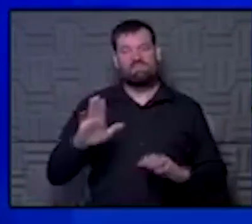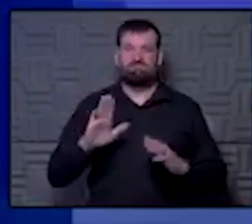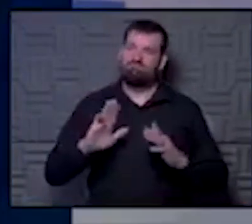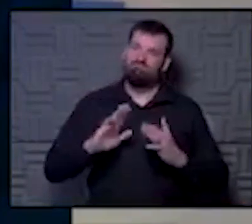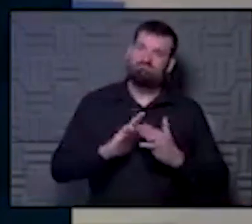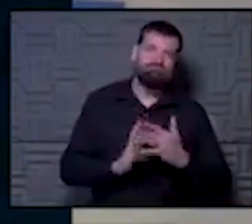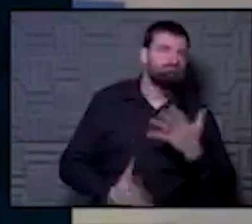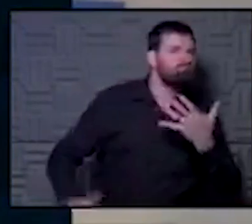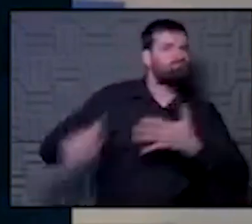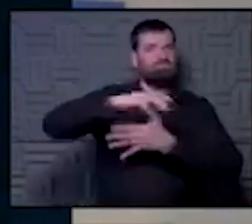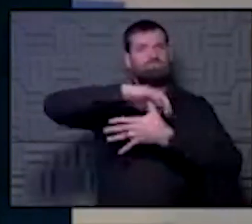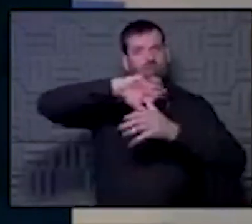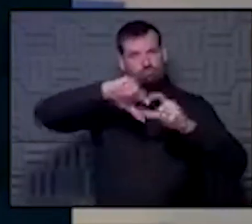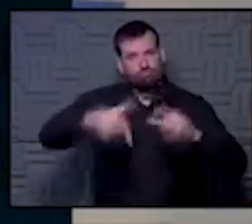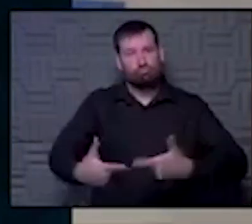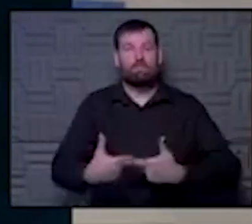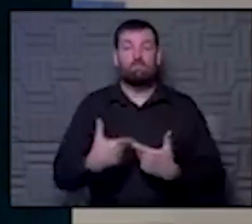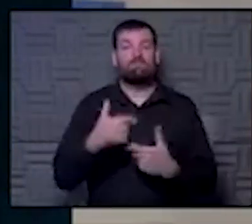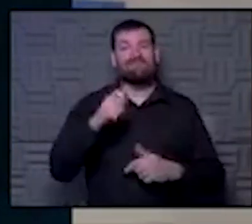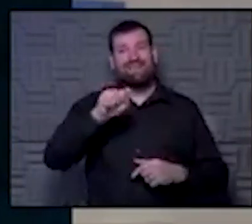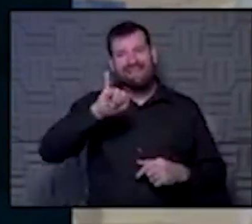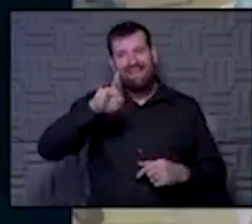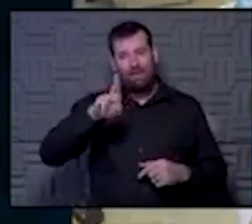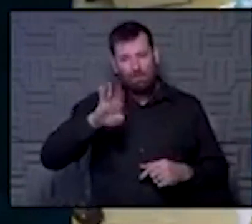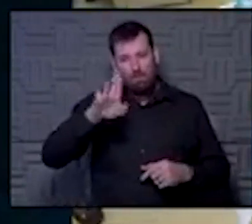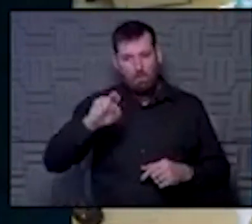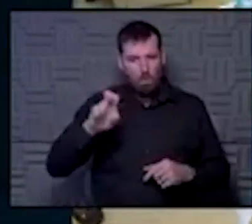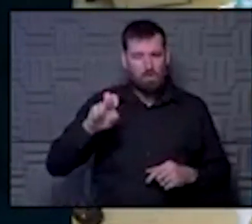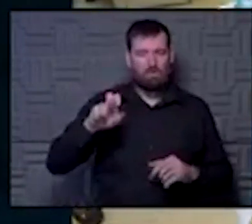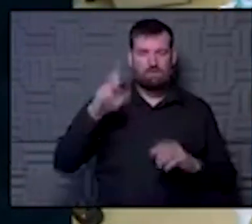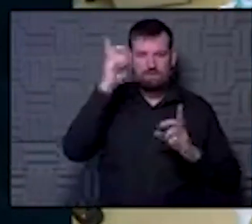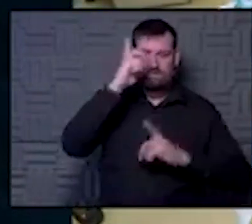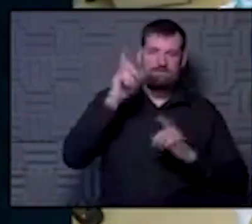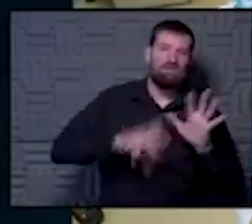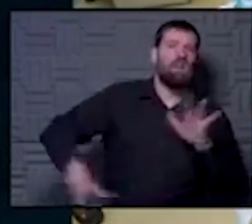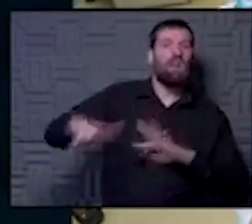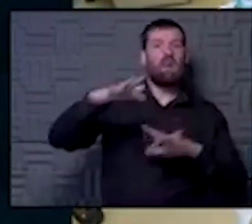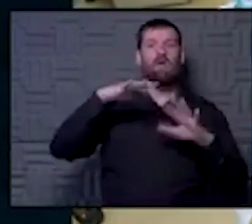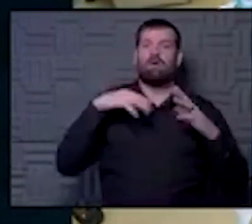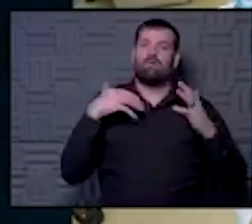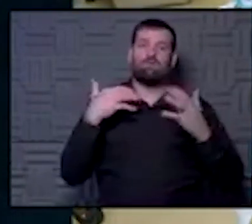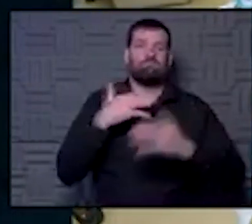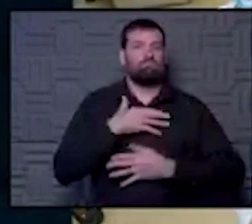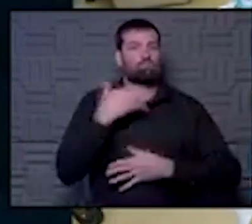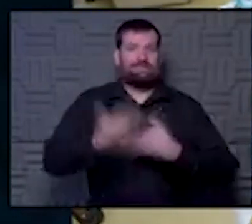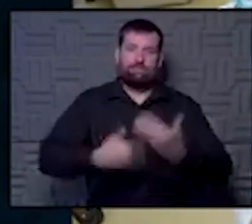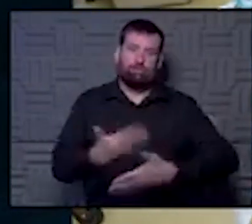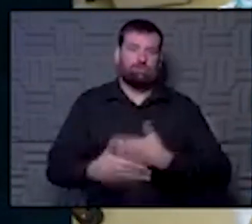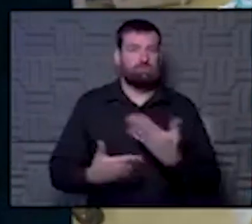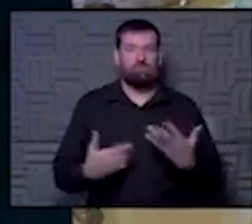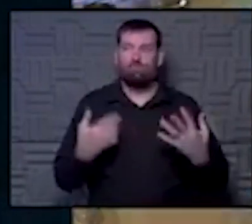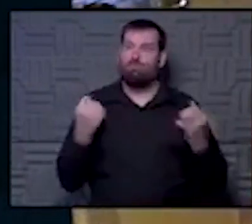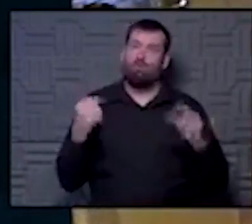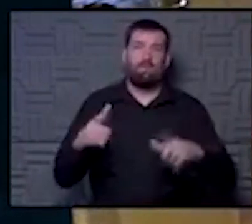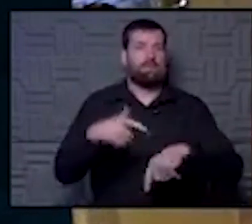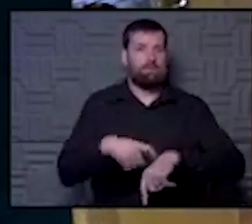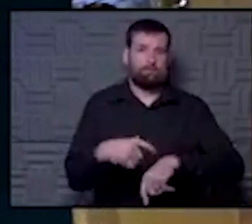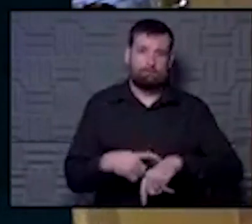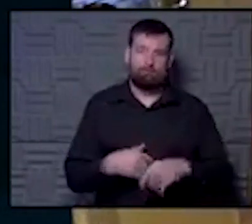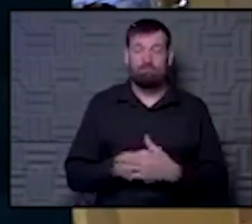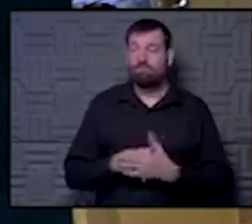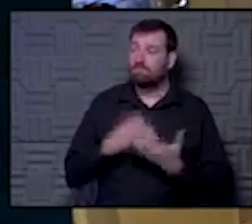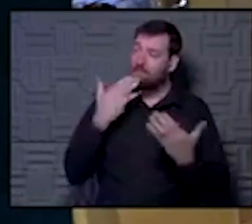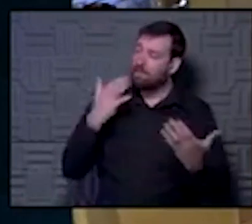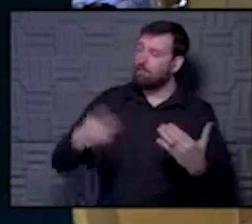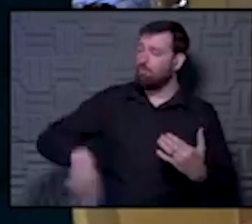front line in COVID. This is a airborne disease. Y'all are right there doing airborne procedures and things with patients all the time. And so